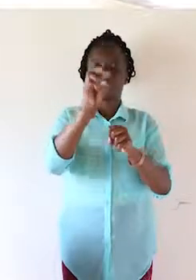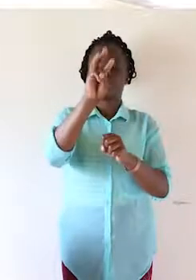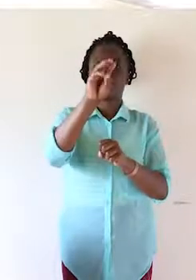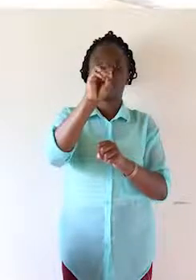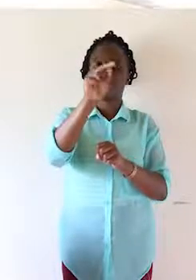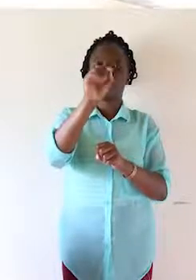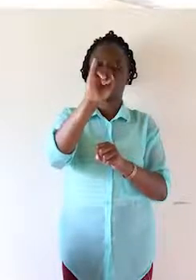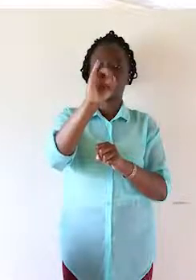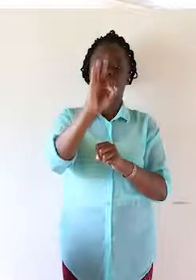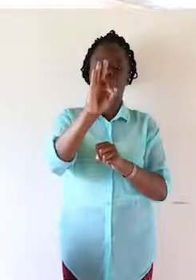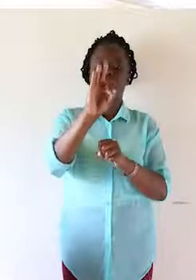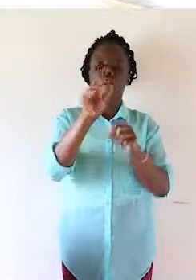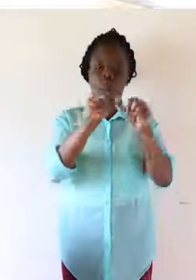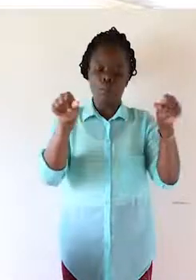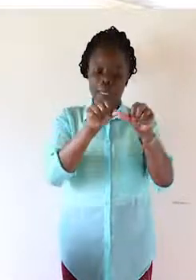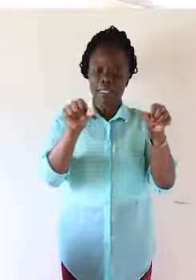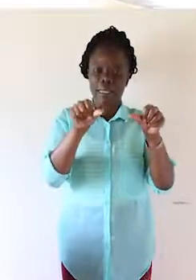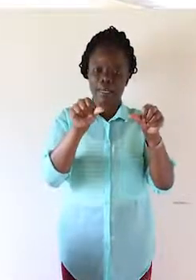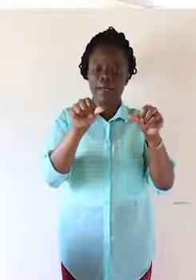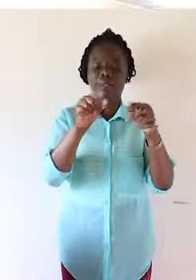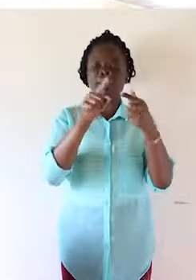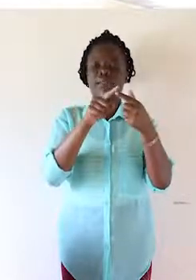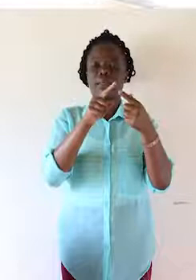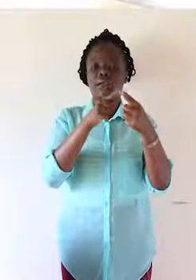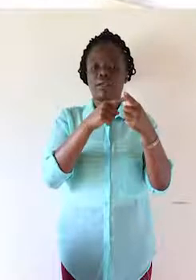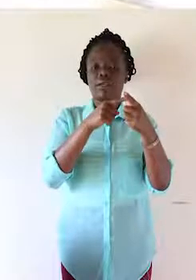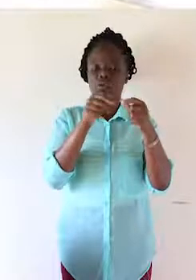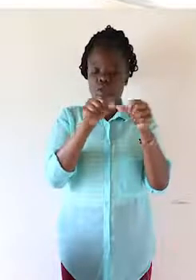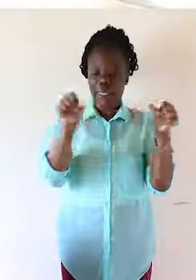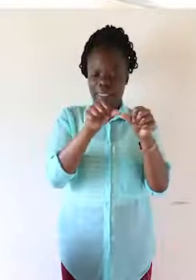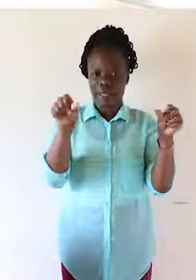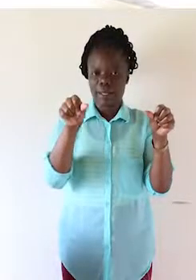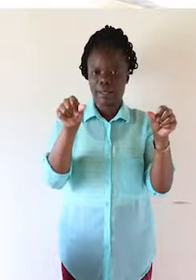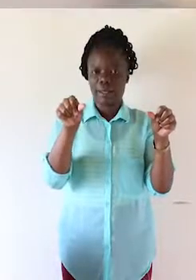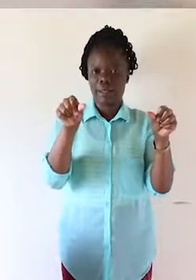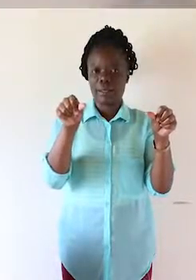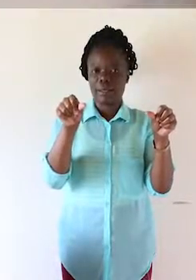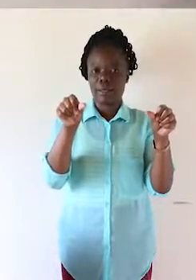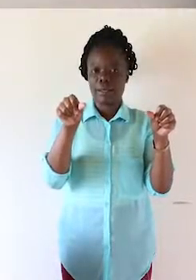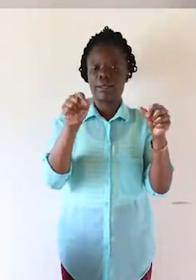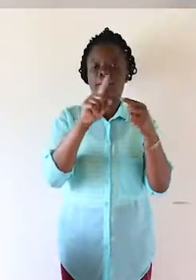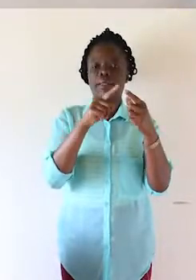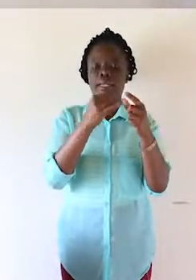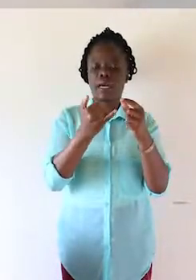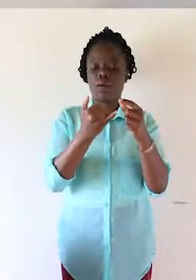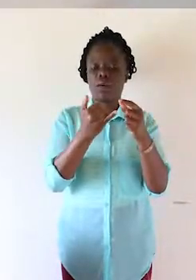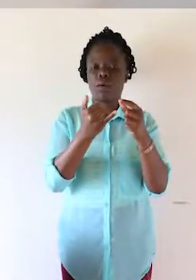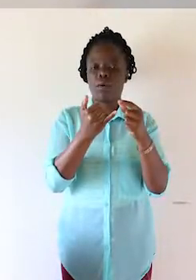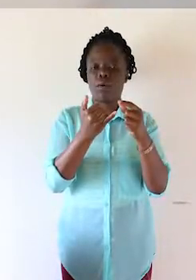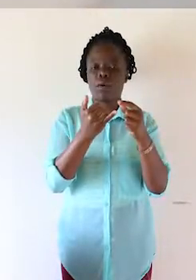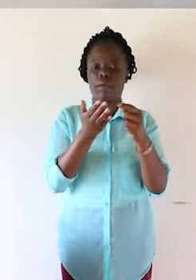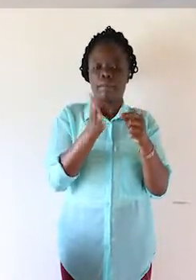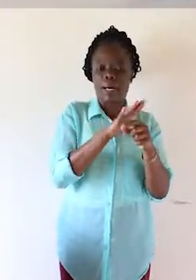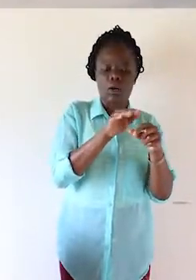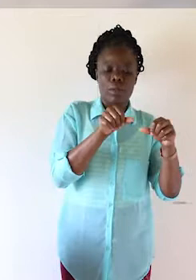you measure the mortise that you had made. Yes. You measure the mortise. Then you now